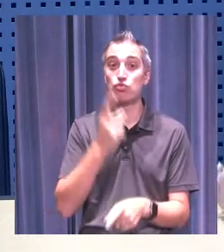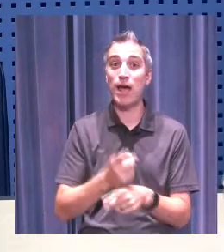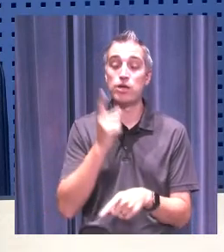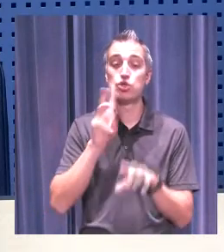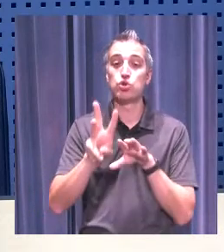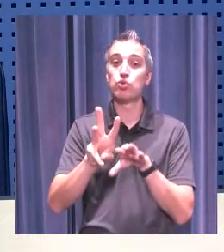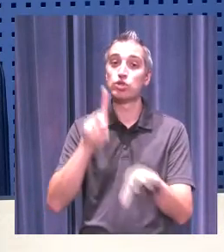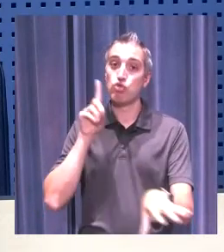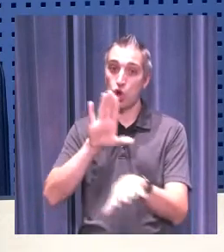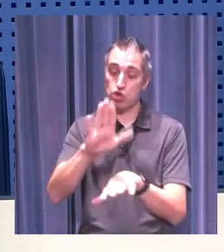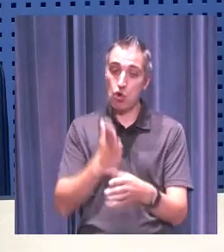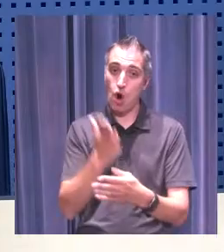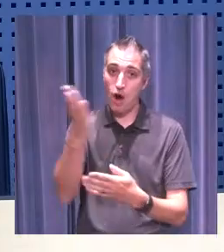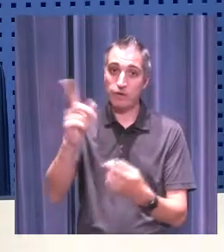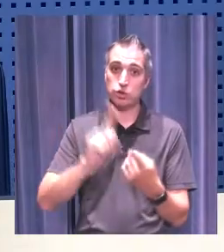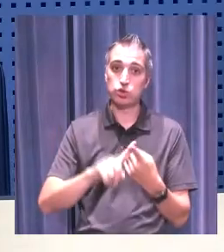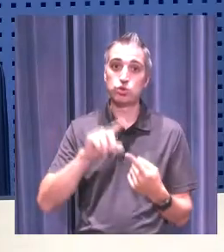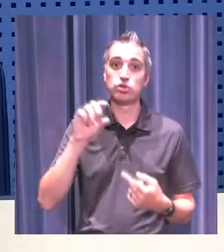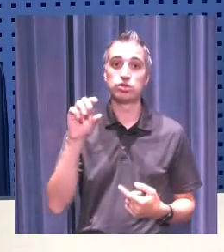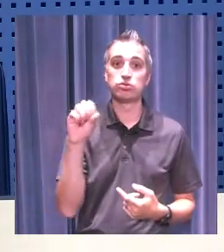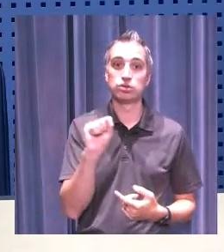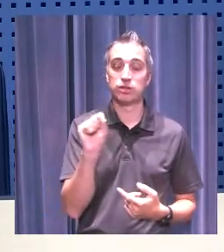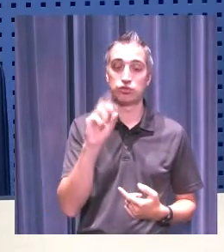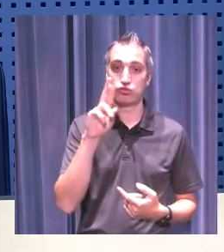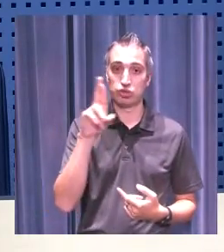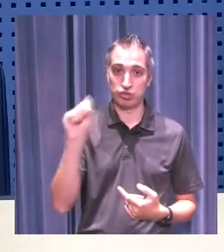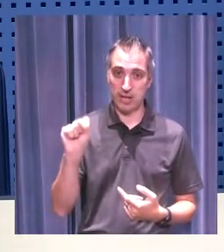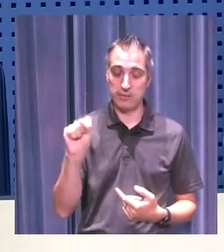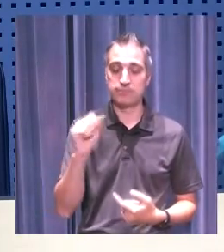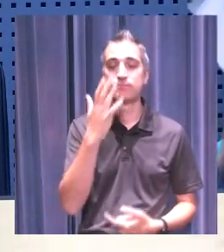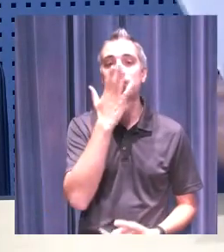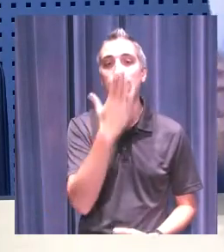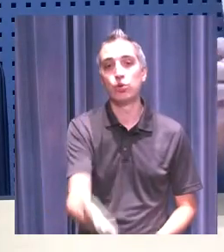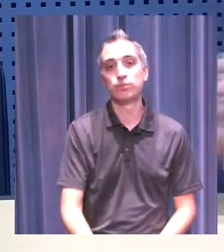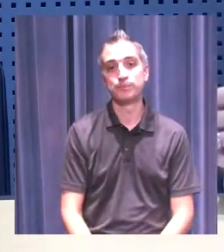of employment to Richardson Snell. Thank you.